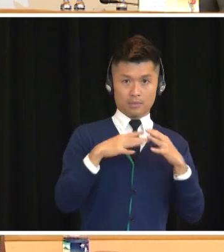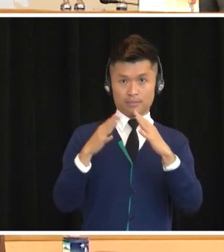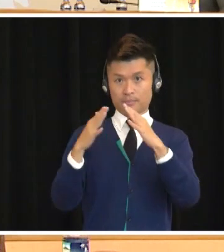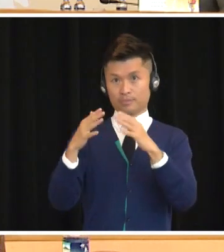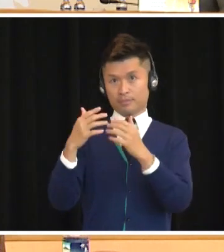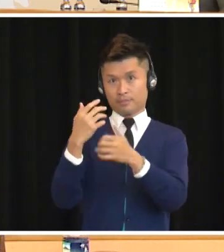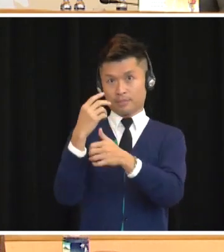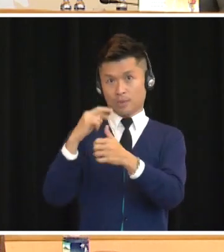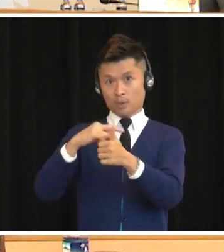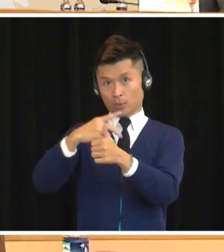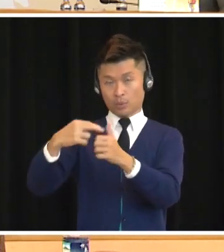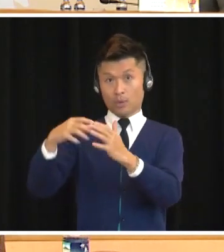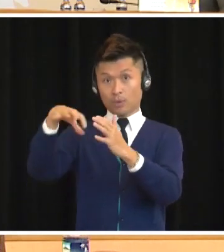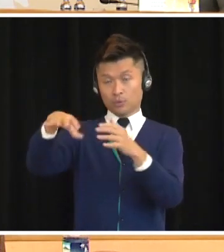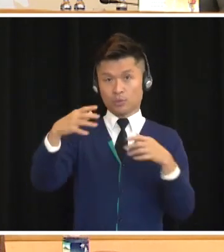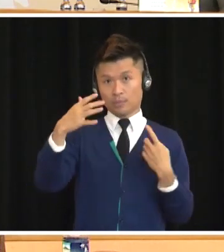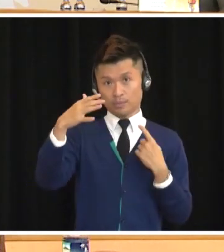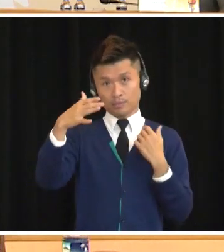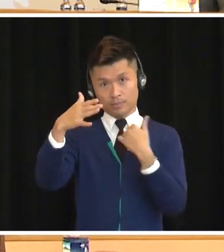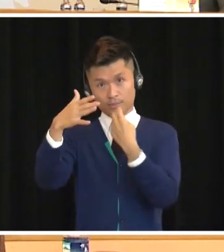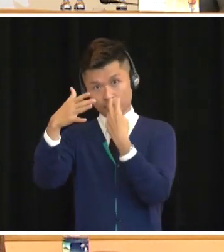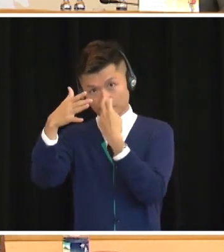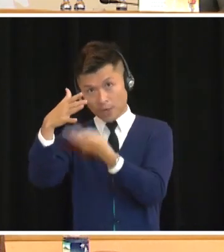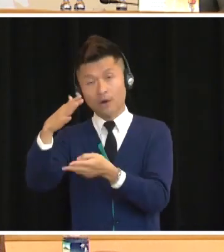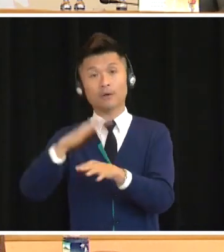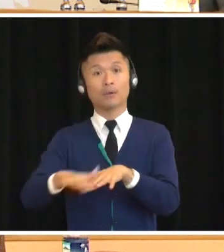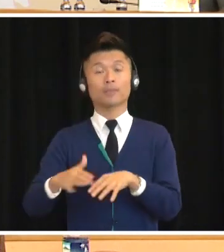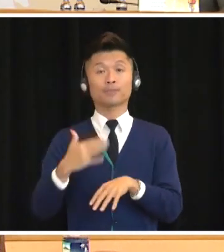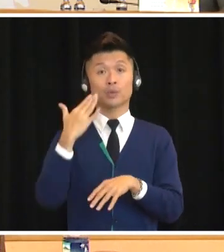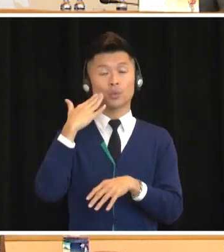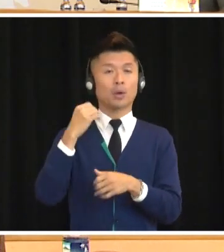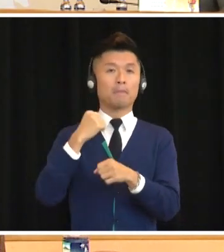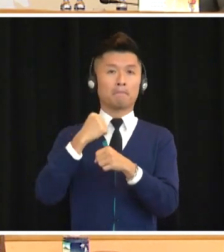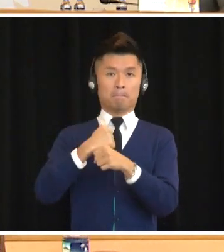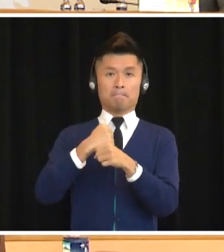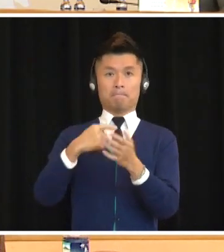arrange juvenile investigators to go to detention center to visit the child to